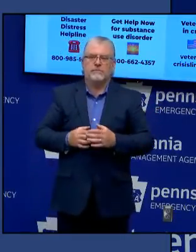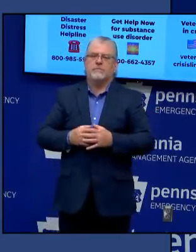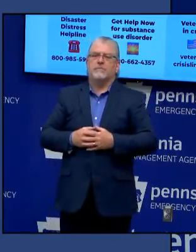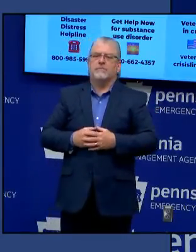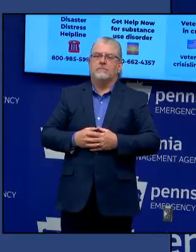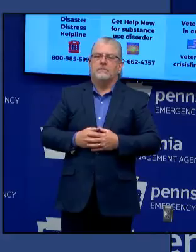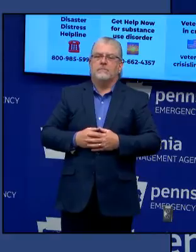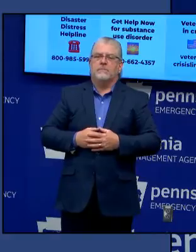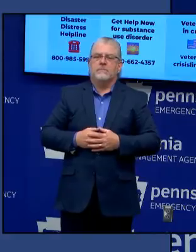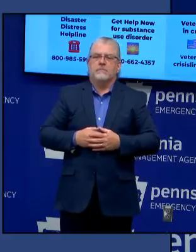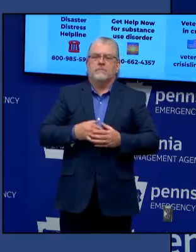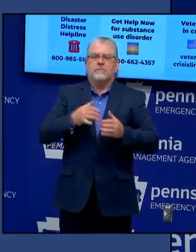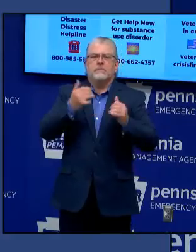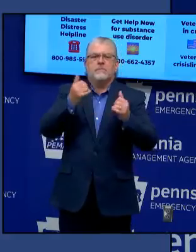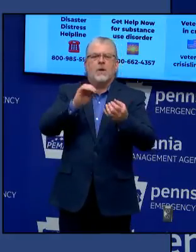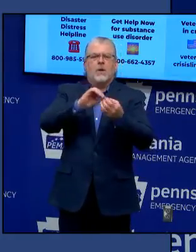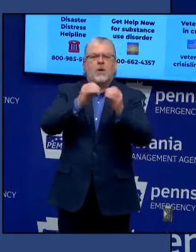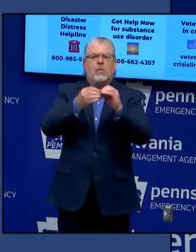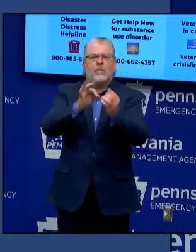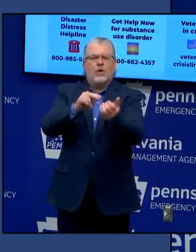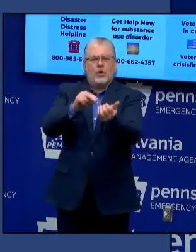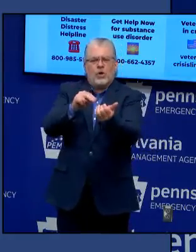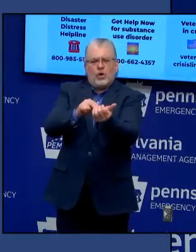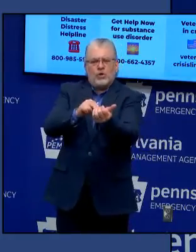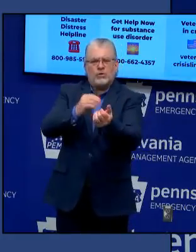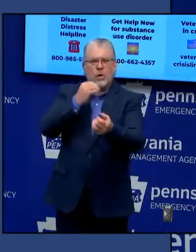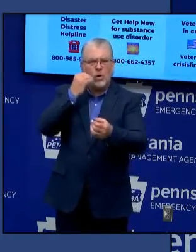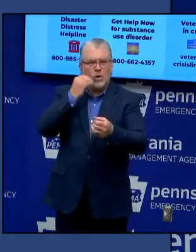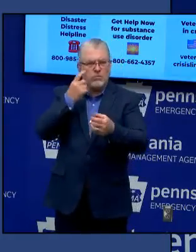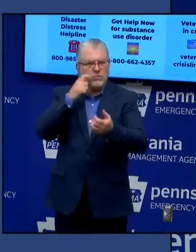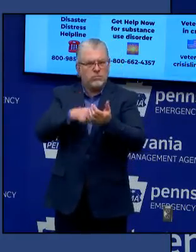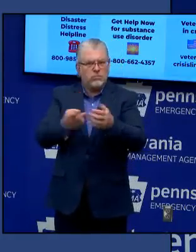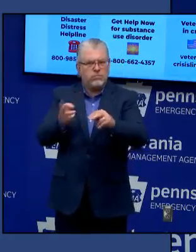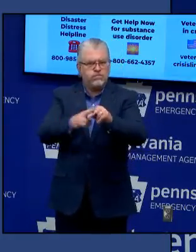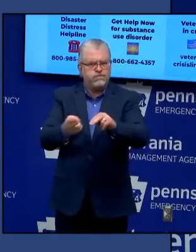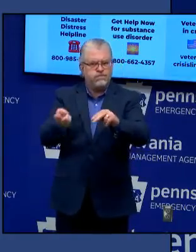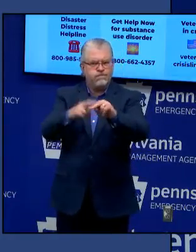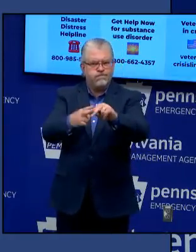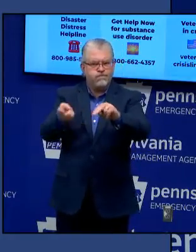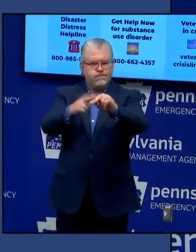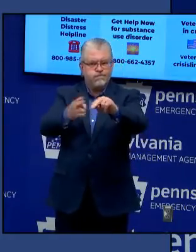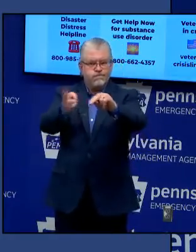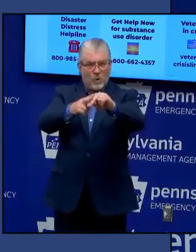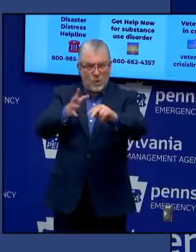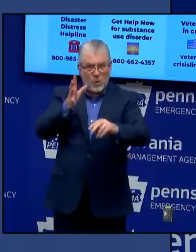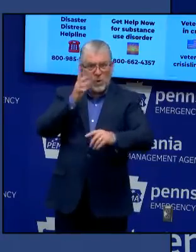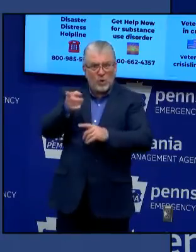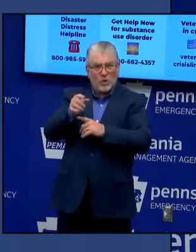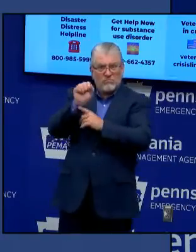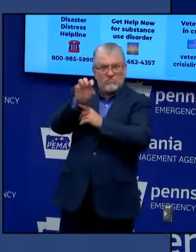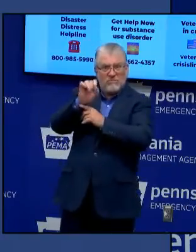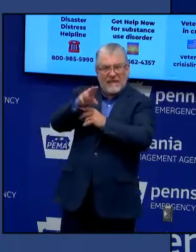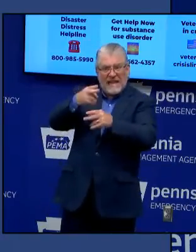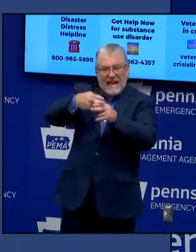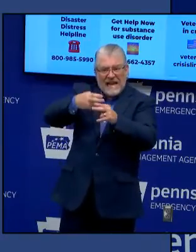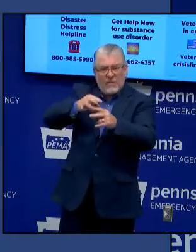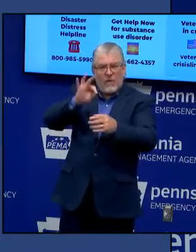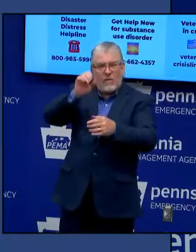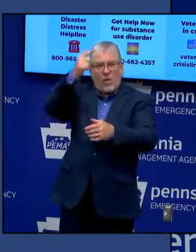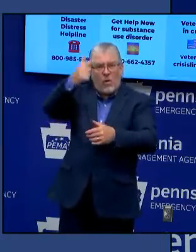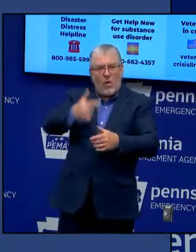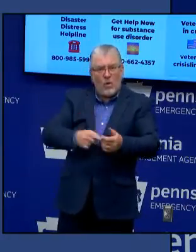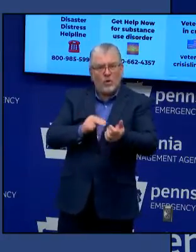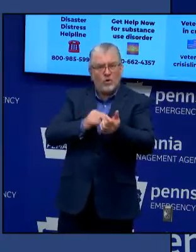where positive cases occurred? We've been discussing the pros and cons of that. I know that the media and the